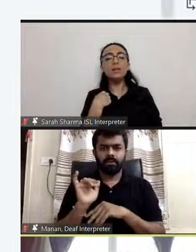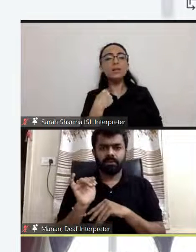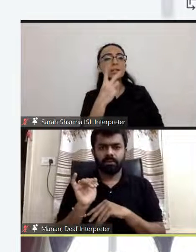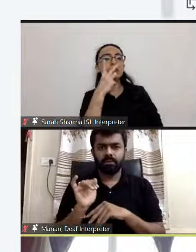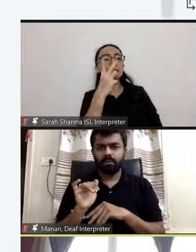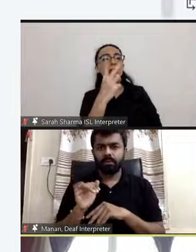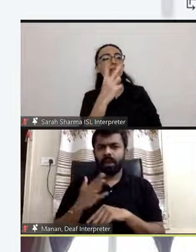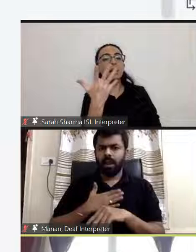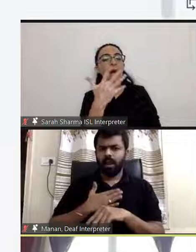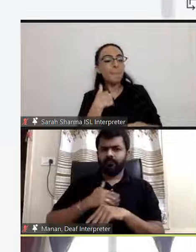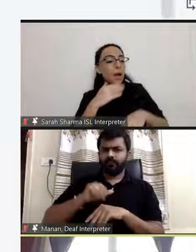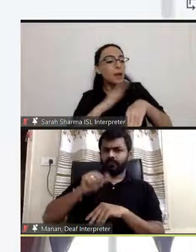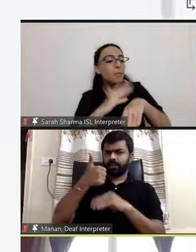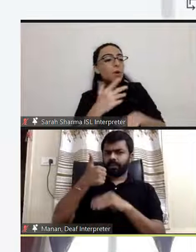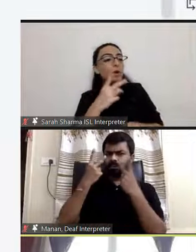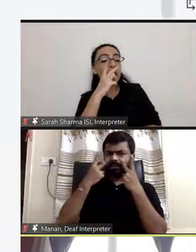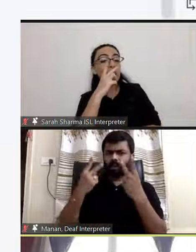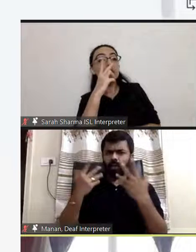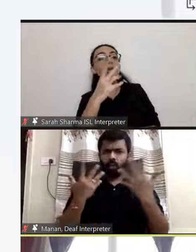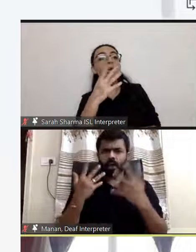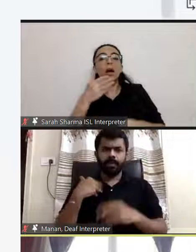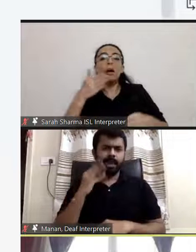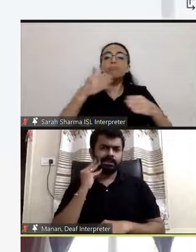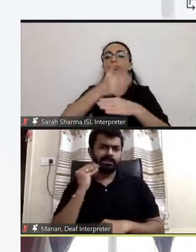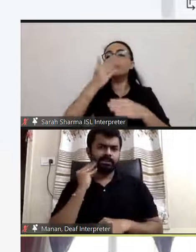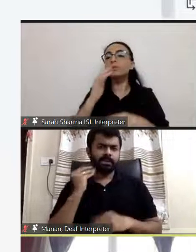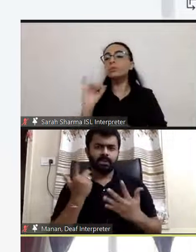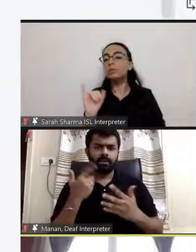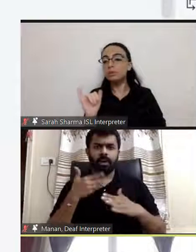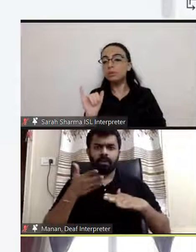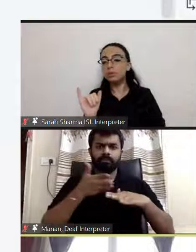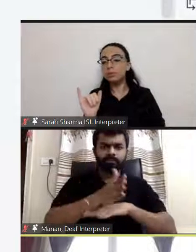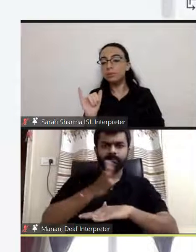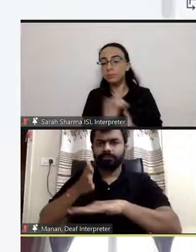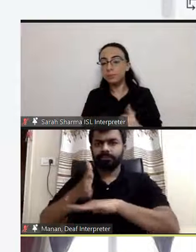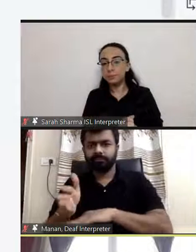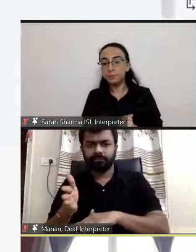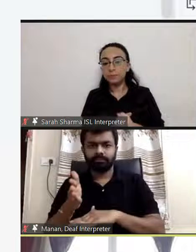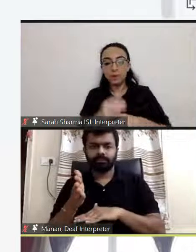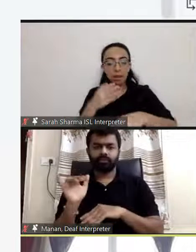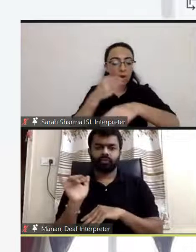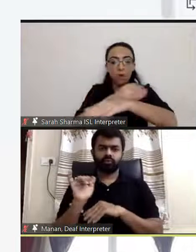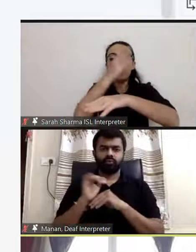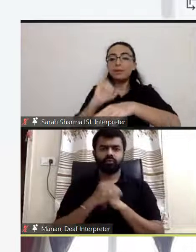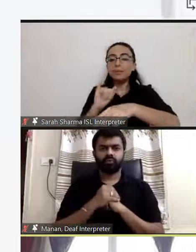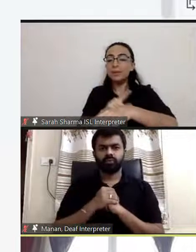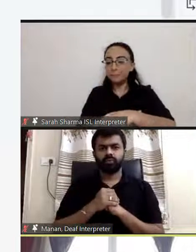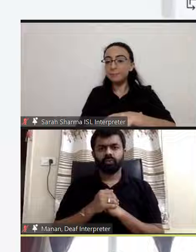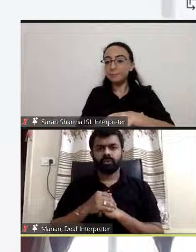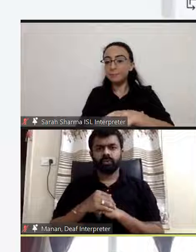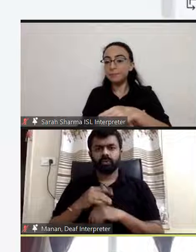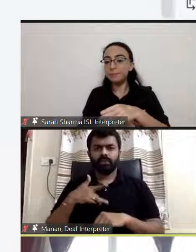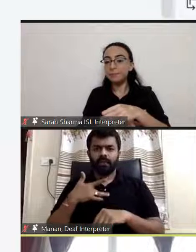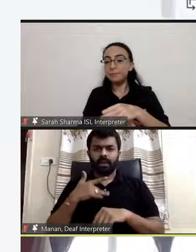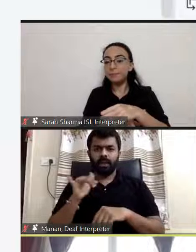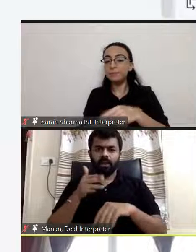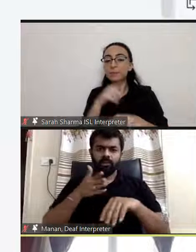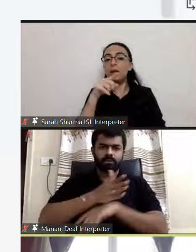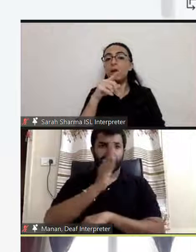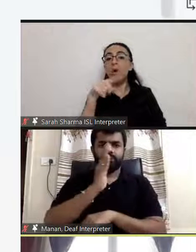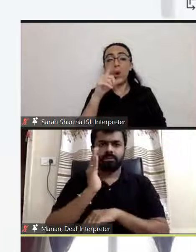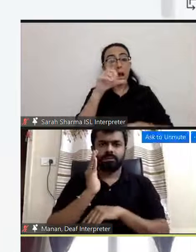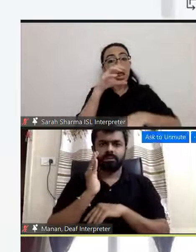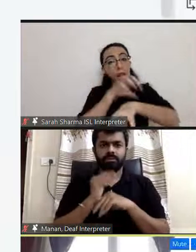sad experience you go through is working with people with wound. And this is not only for people affected